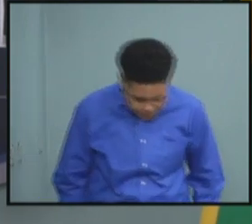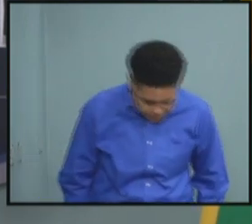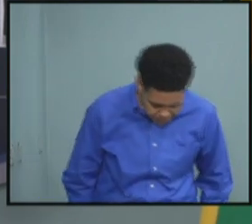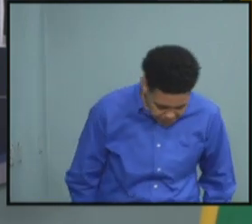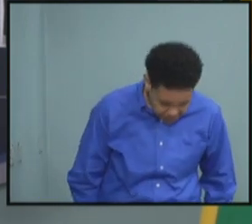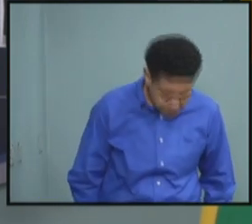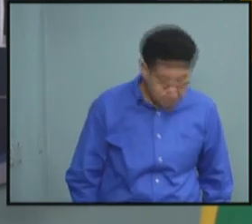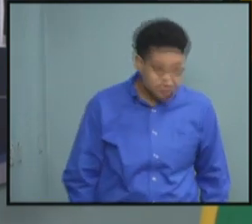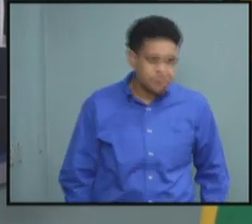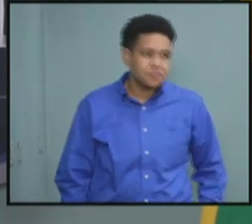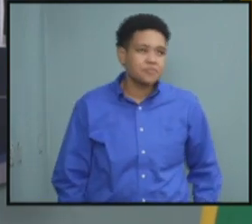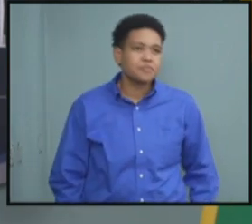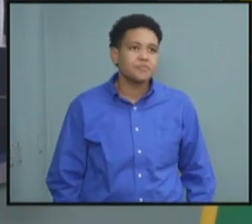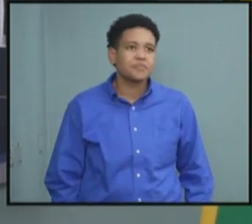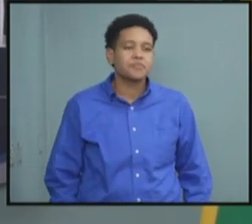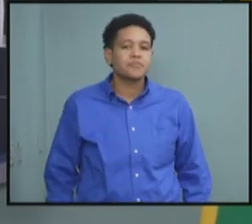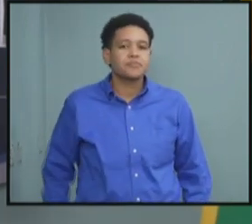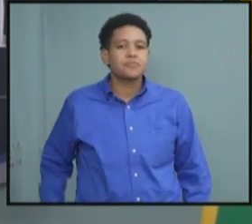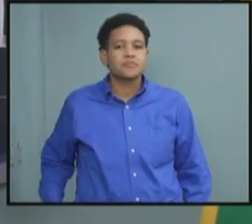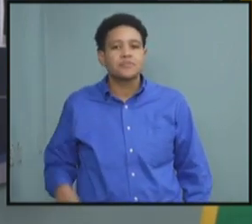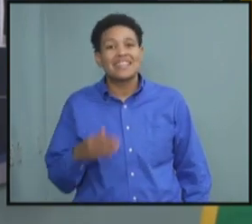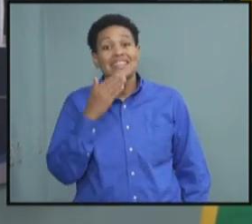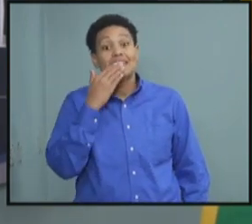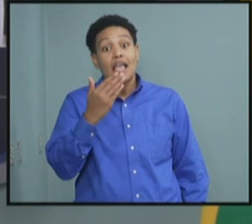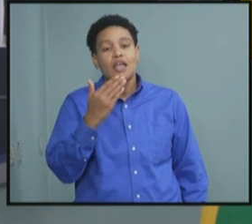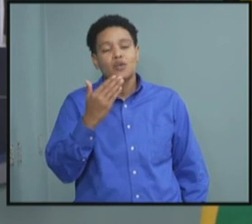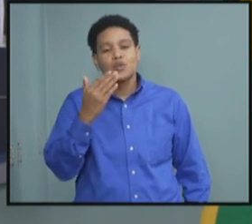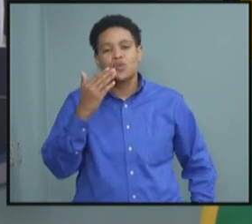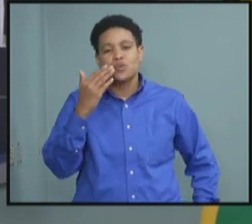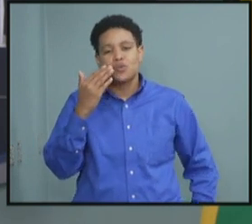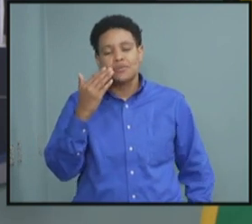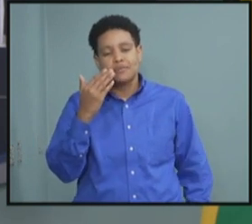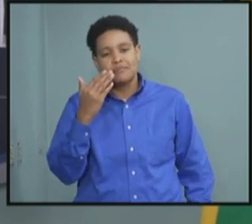Thank you, Minister. Prime Minister? Just very, very quickly,